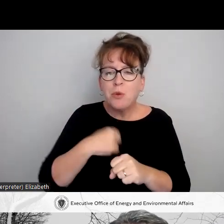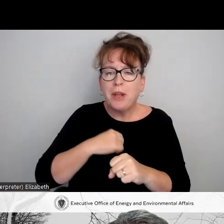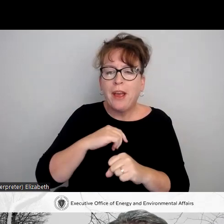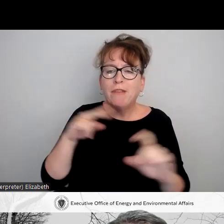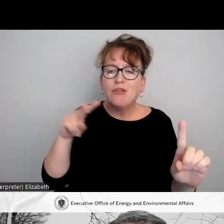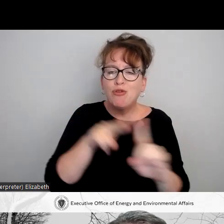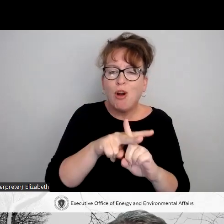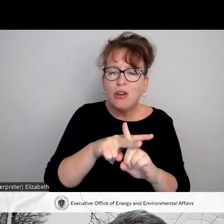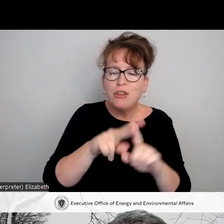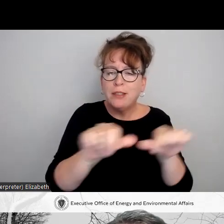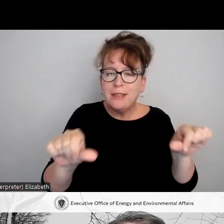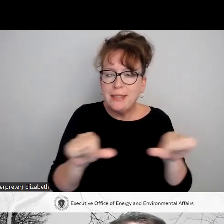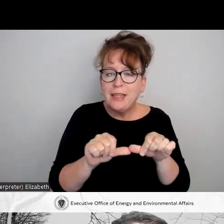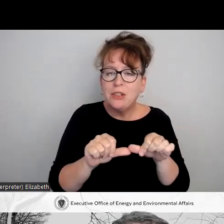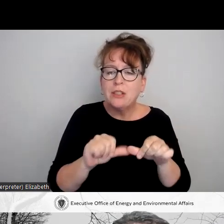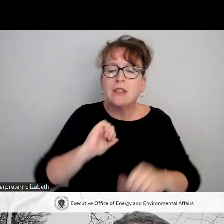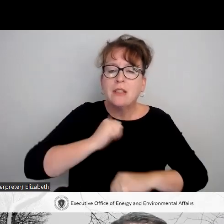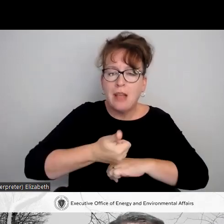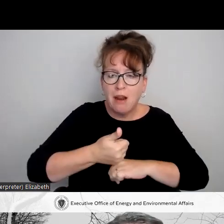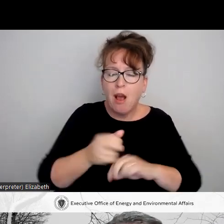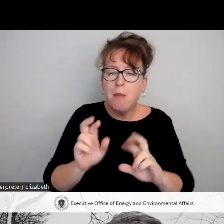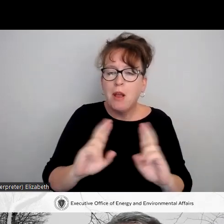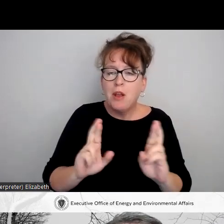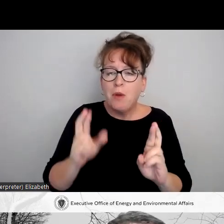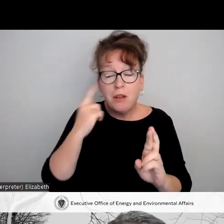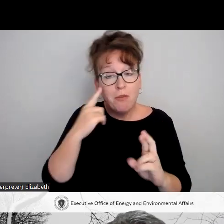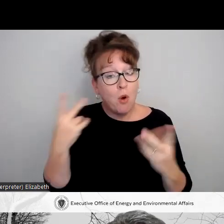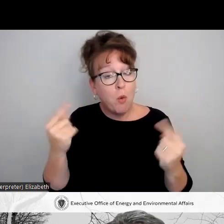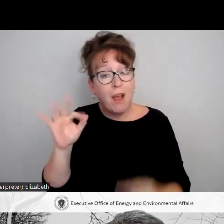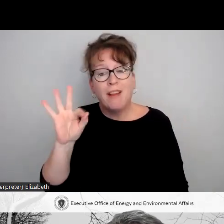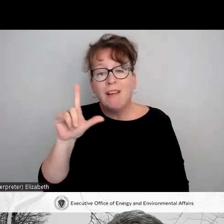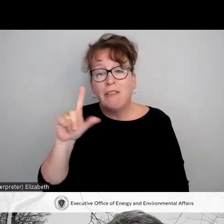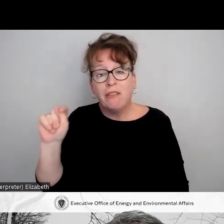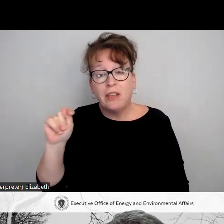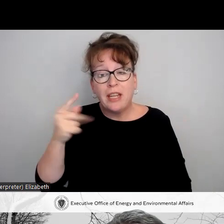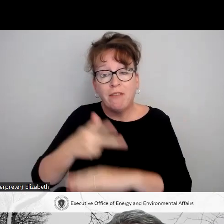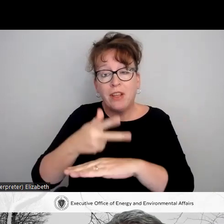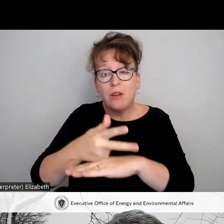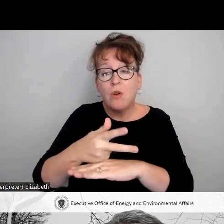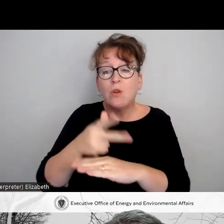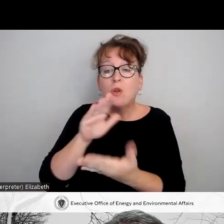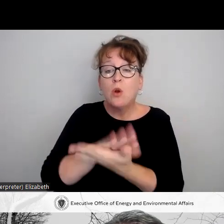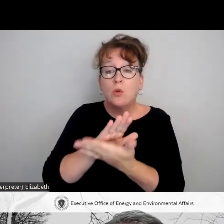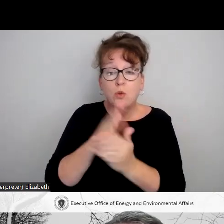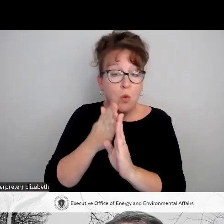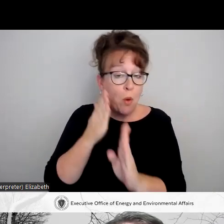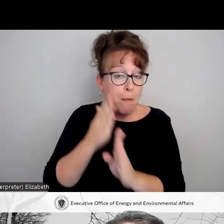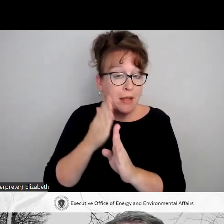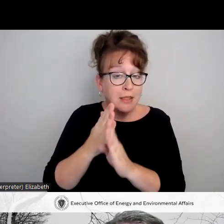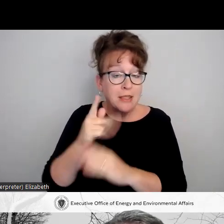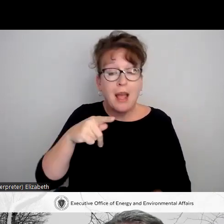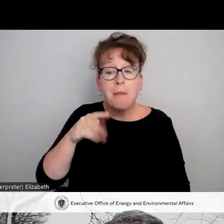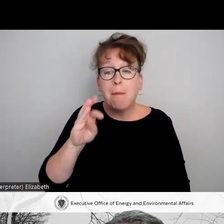in those locations, specifically for fleet vehicles, school buses, and public transit charging.